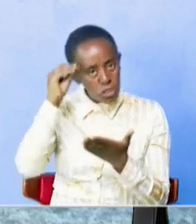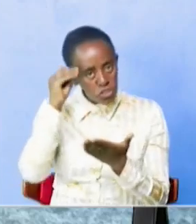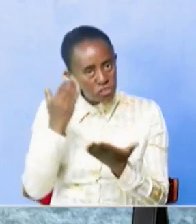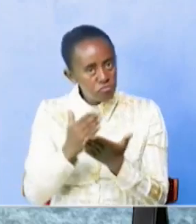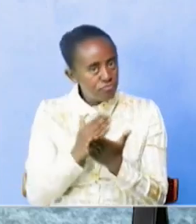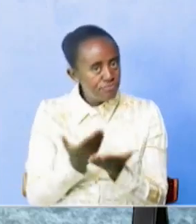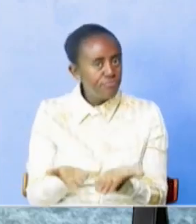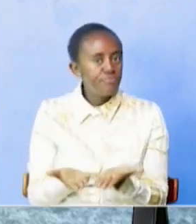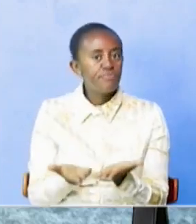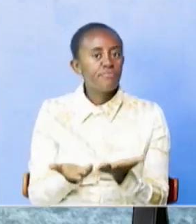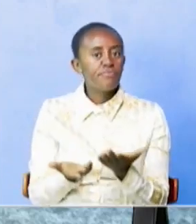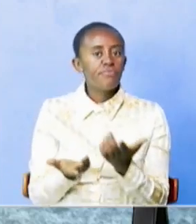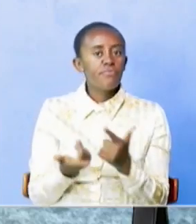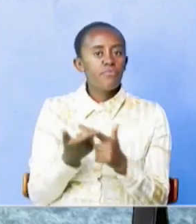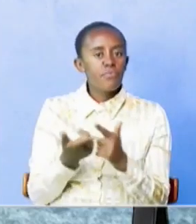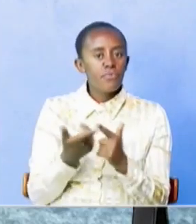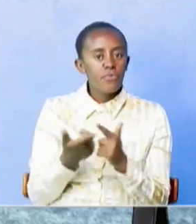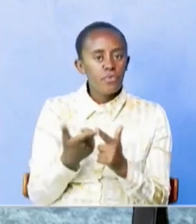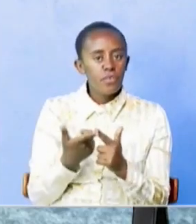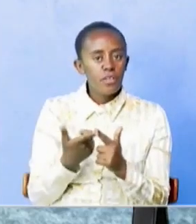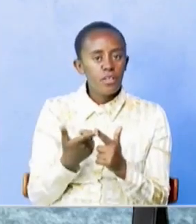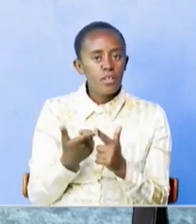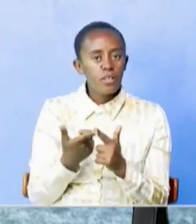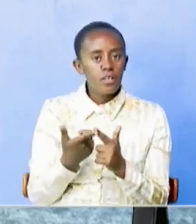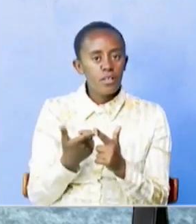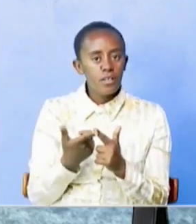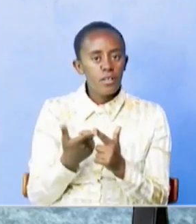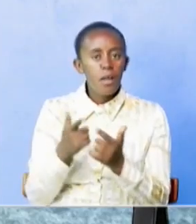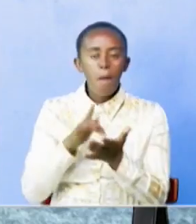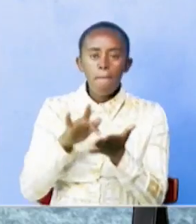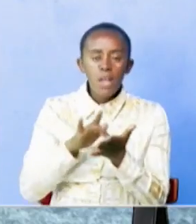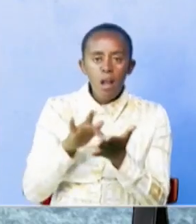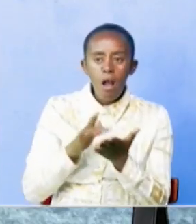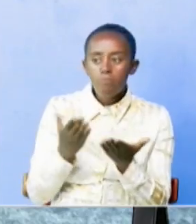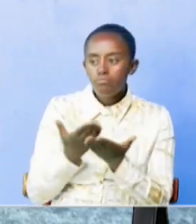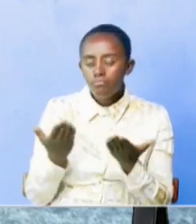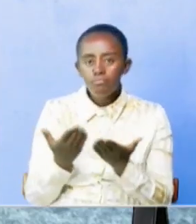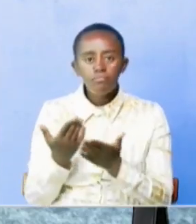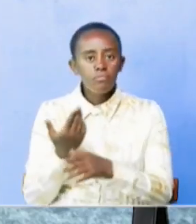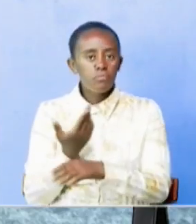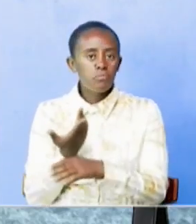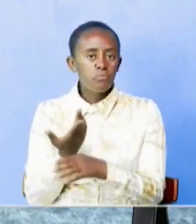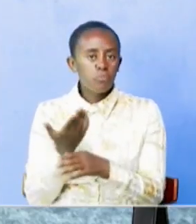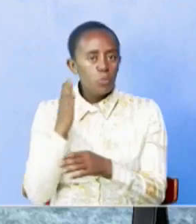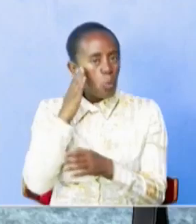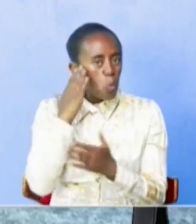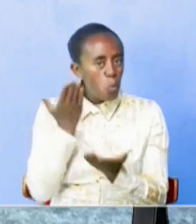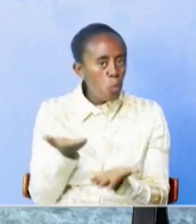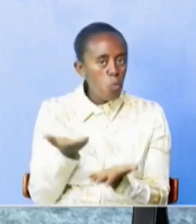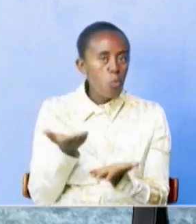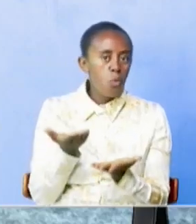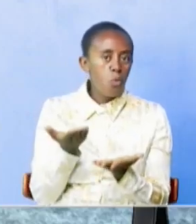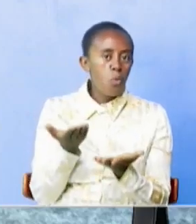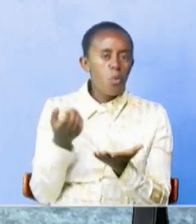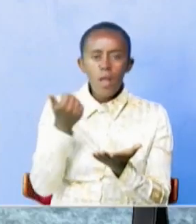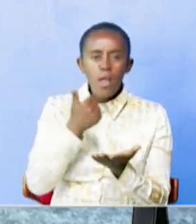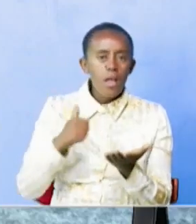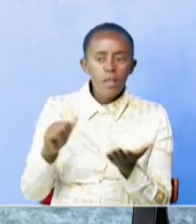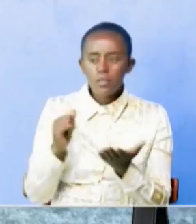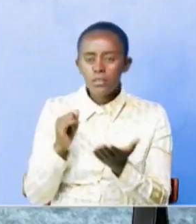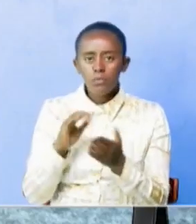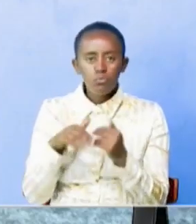could be a person who knows about medical things, or a person who knows about any